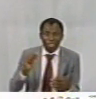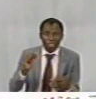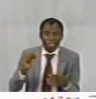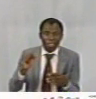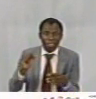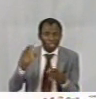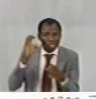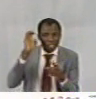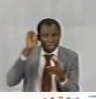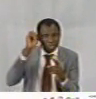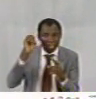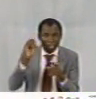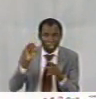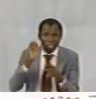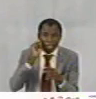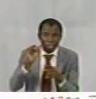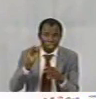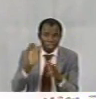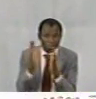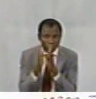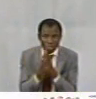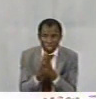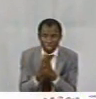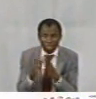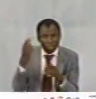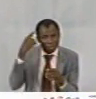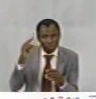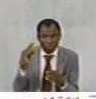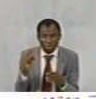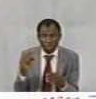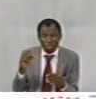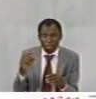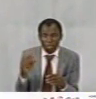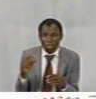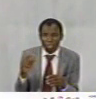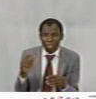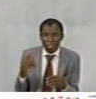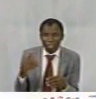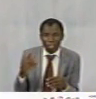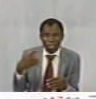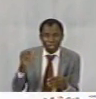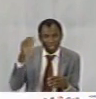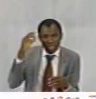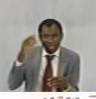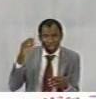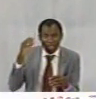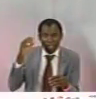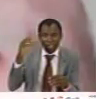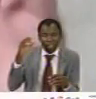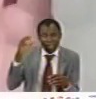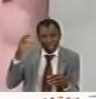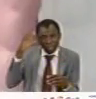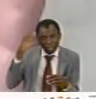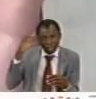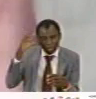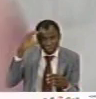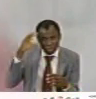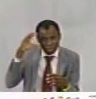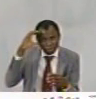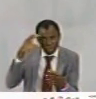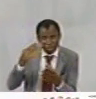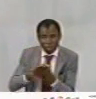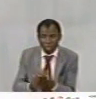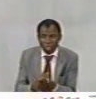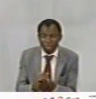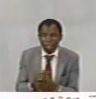Lord that the Lord will wipe away. Her husband came into the room, the pastor came into the room, and he was listening. And I said,